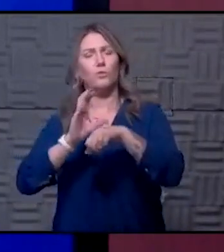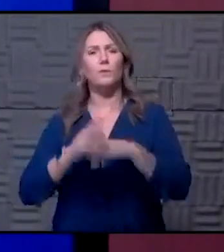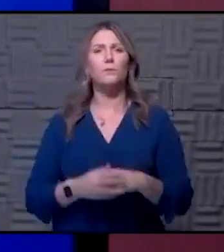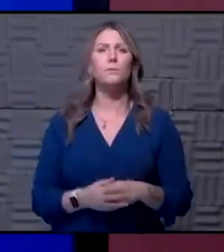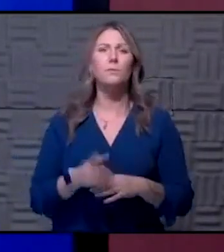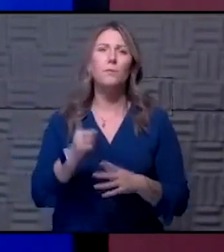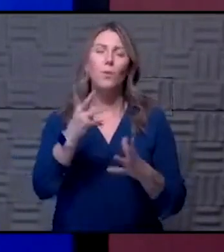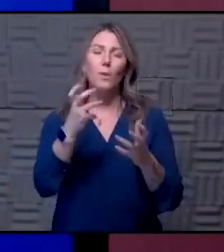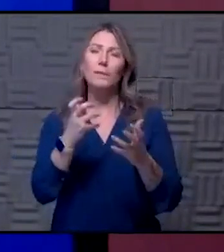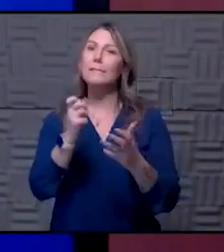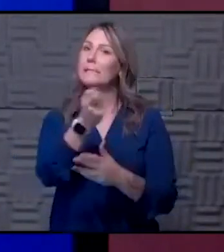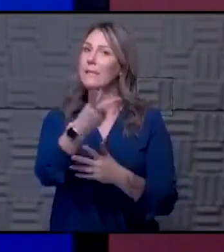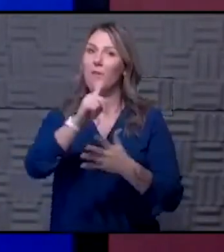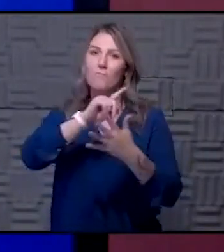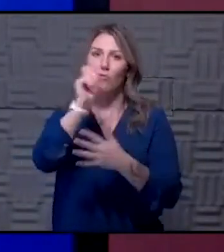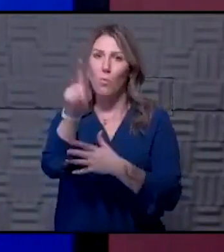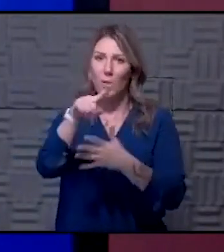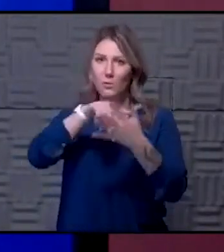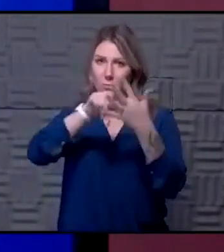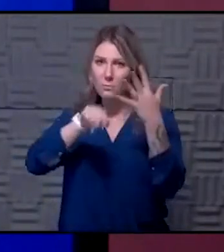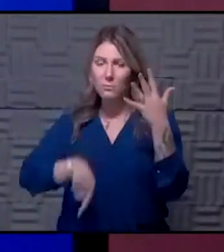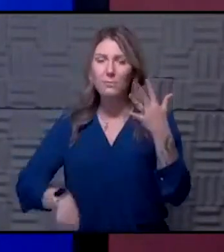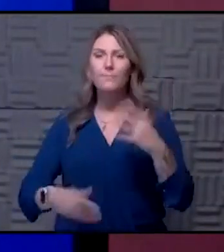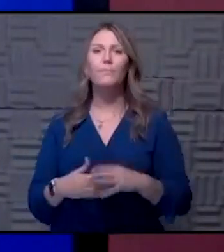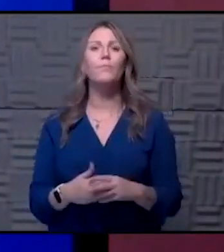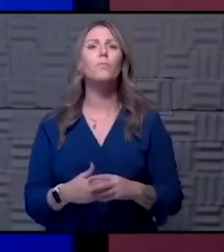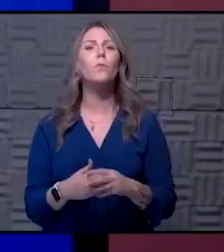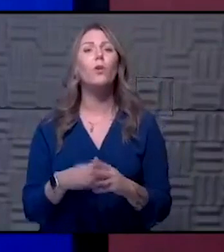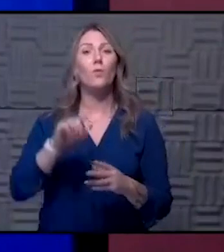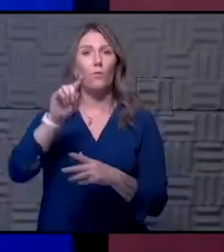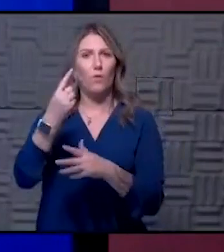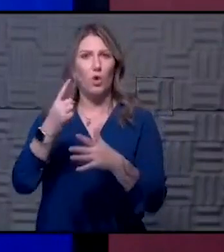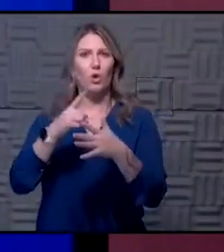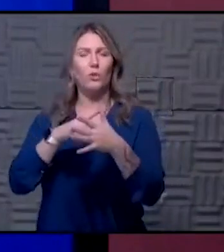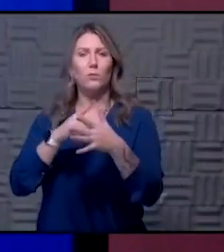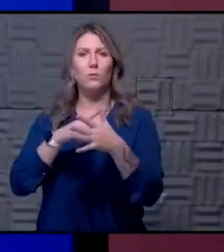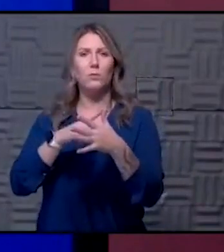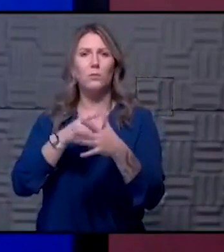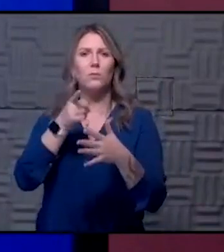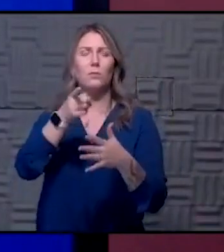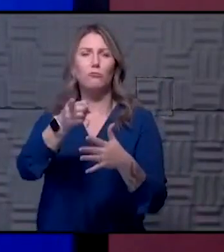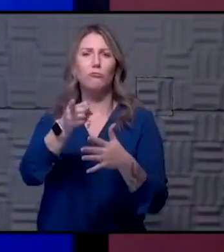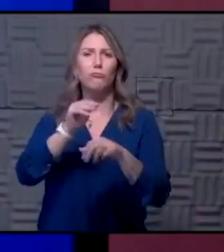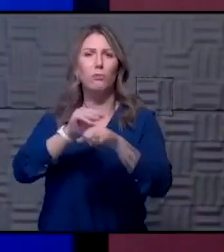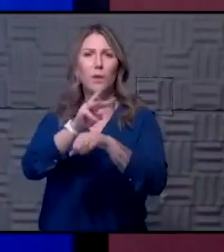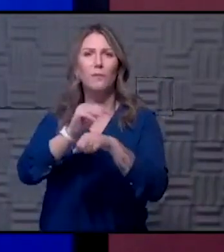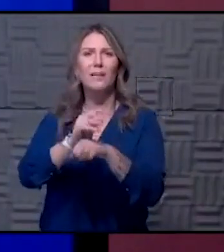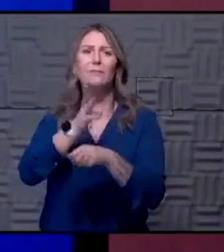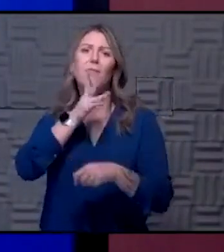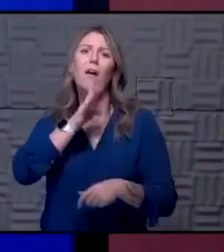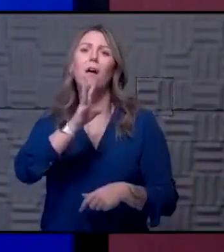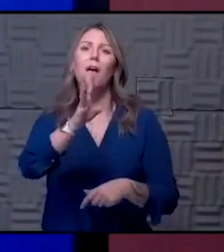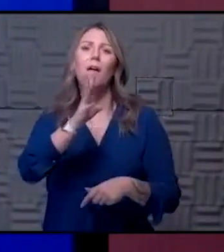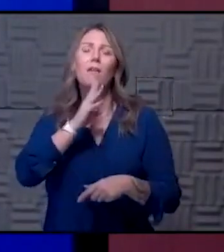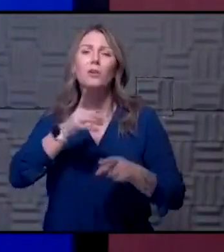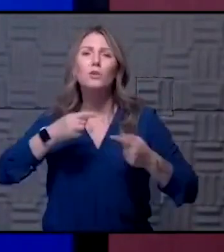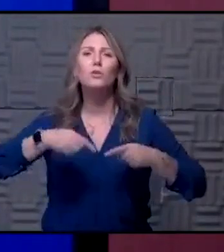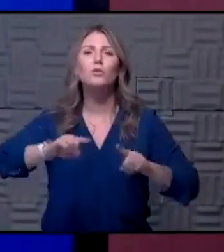he's got several questions. First one is, what is your advice on singing safely during worship?